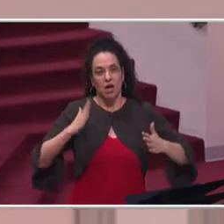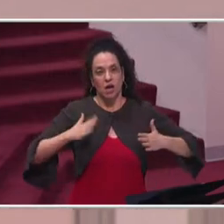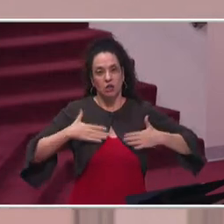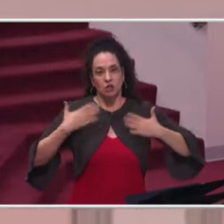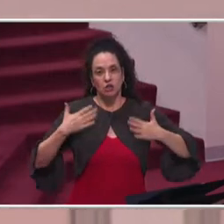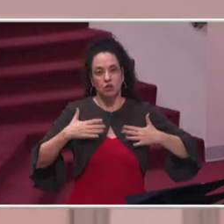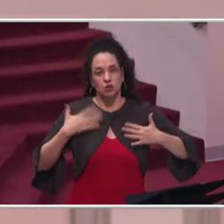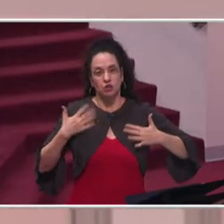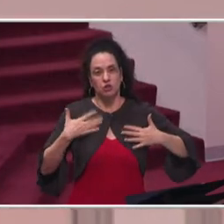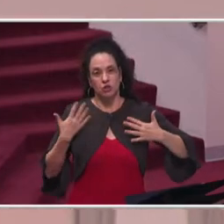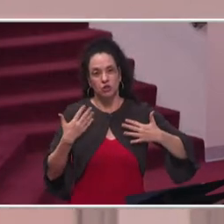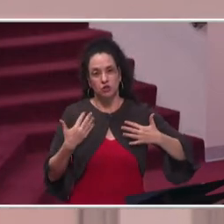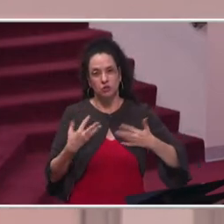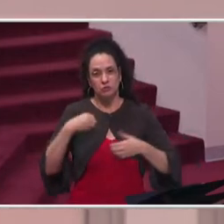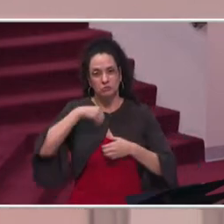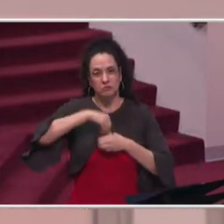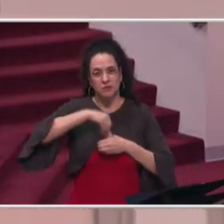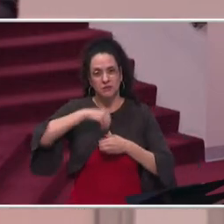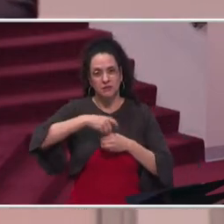life.